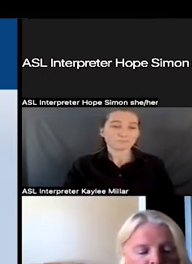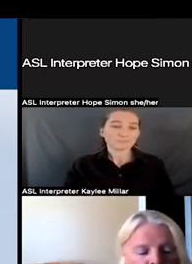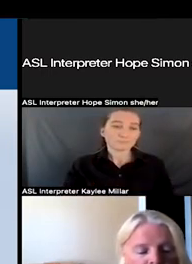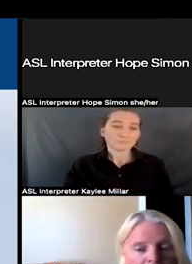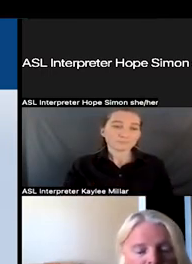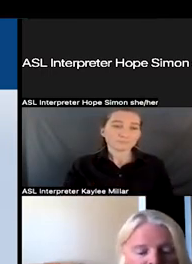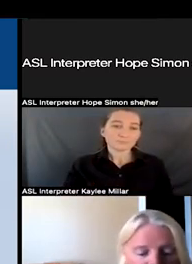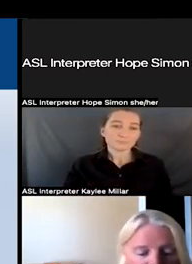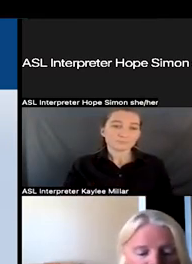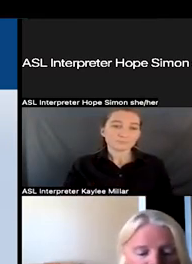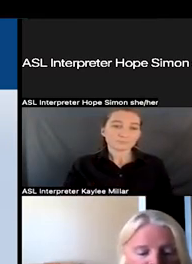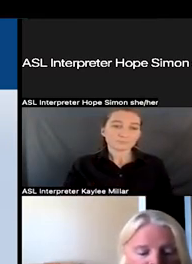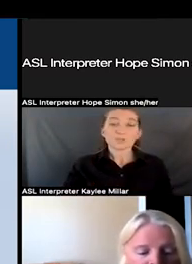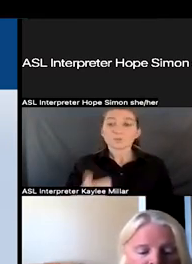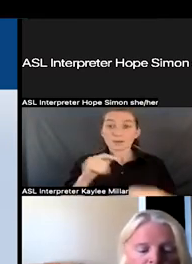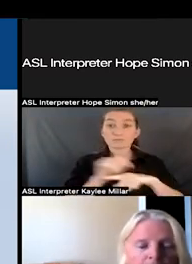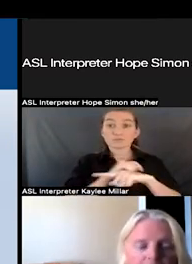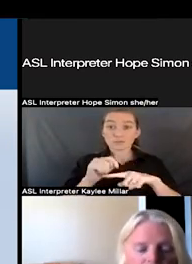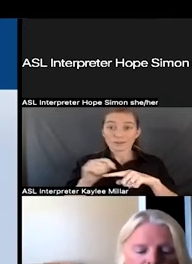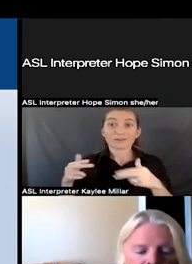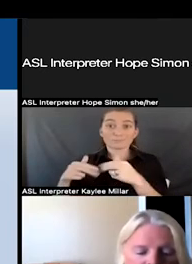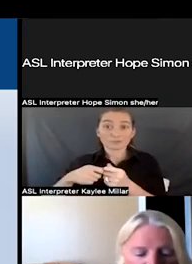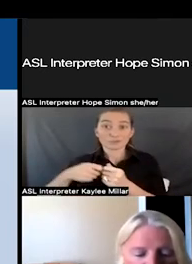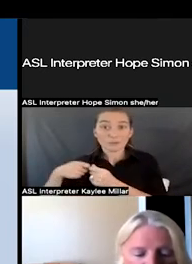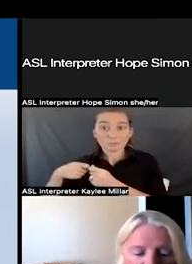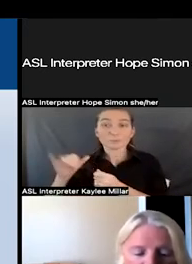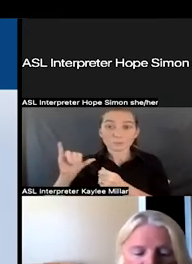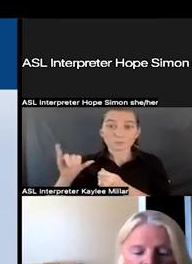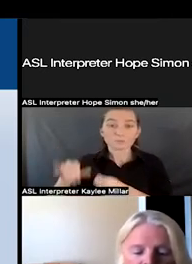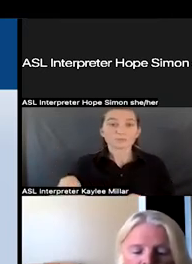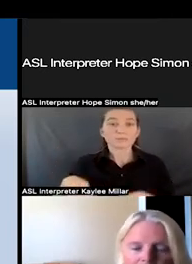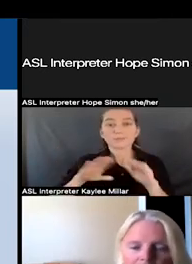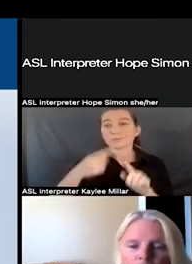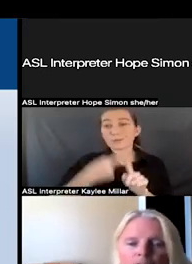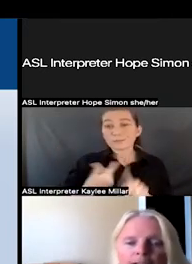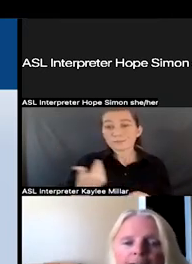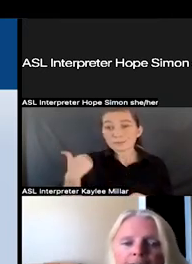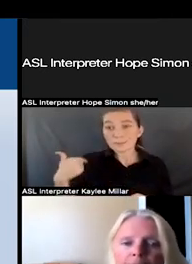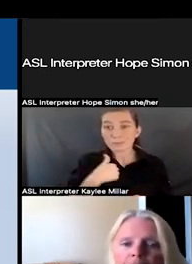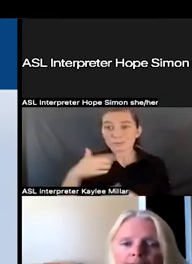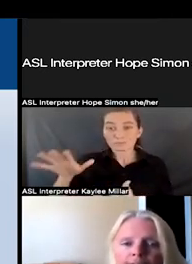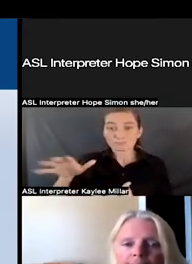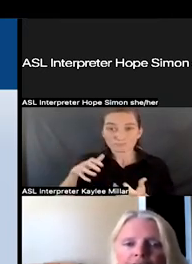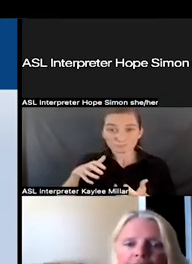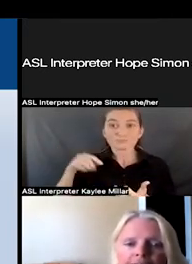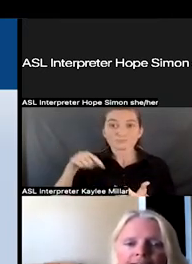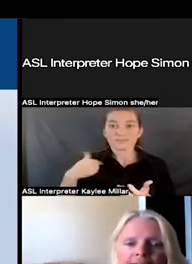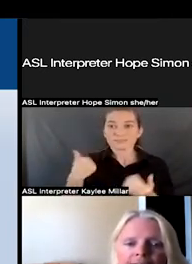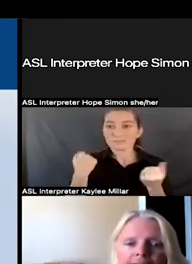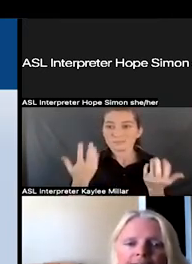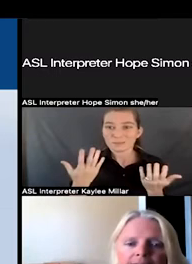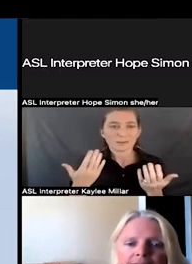our straps less than a month ago, but we have already outfitted our community library, and I believe there is a slide for